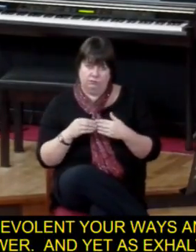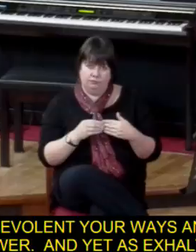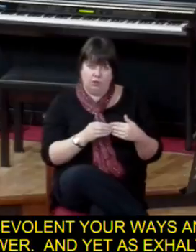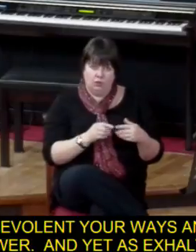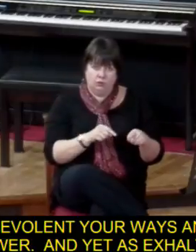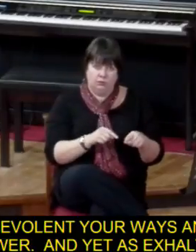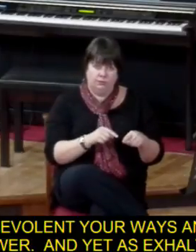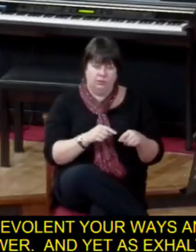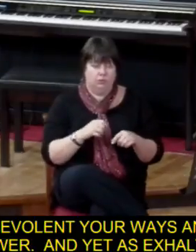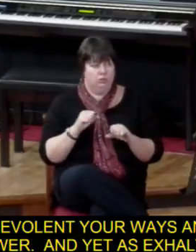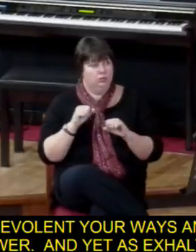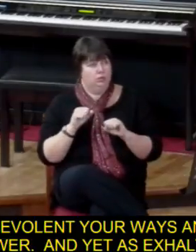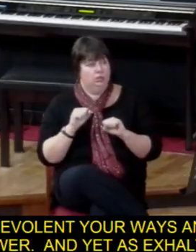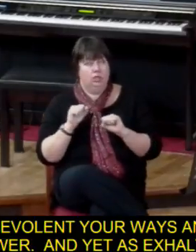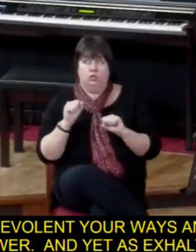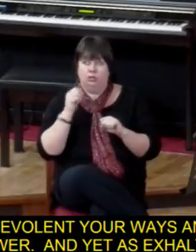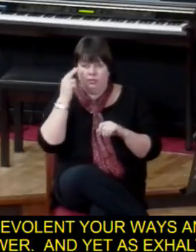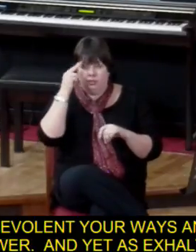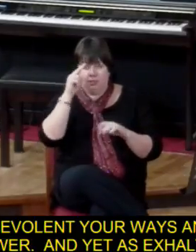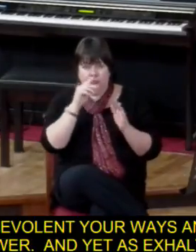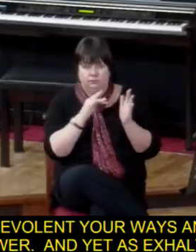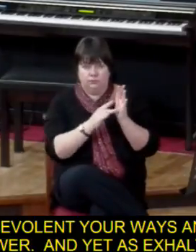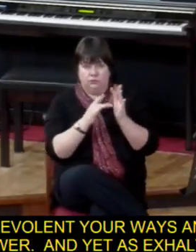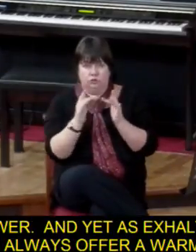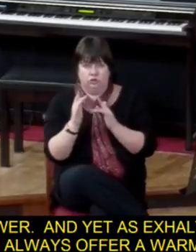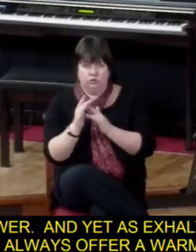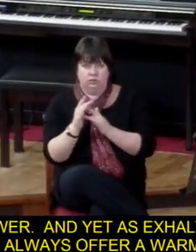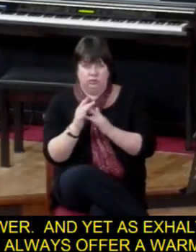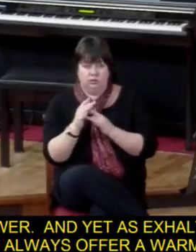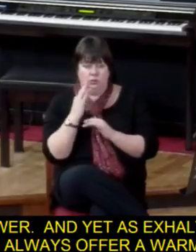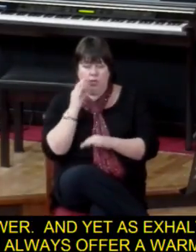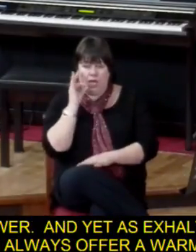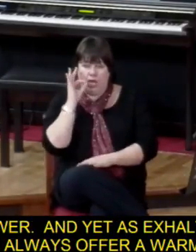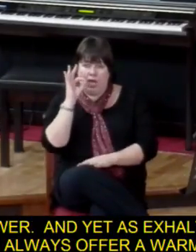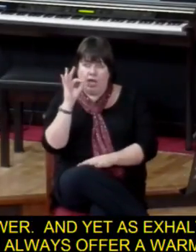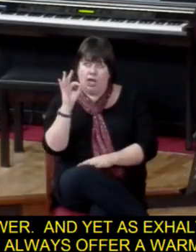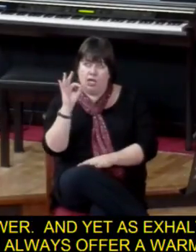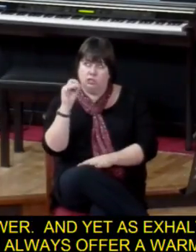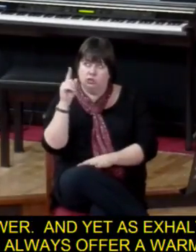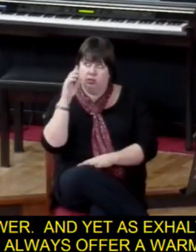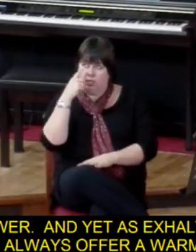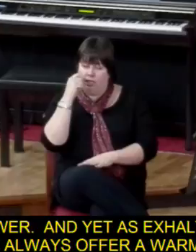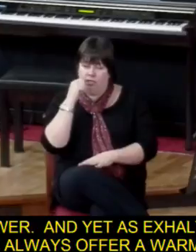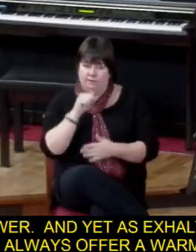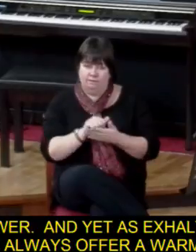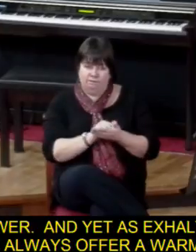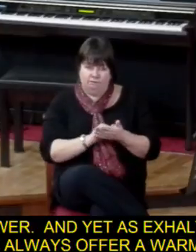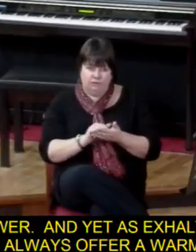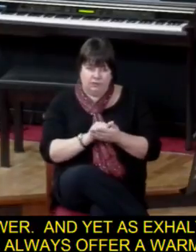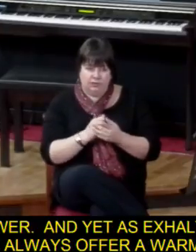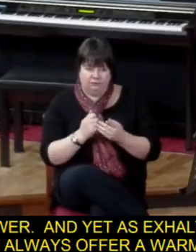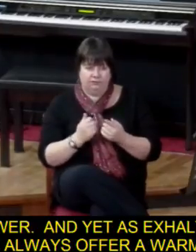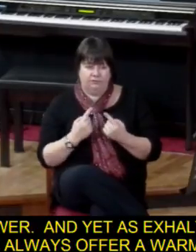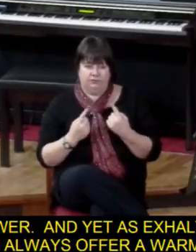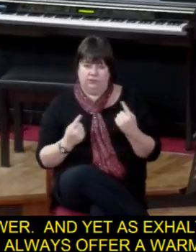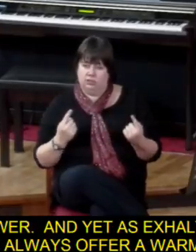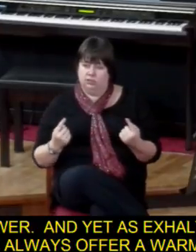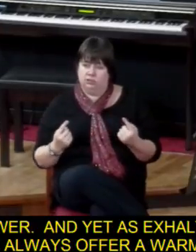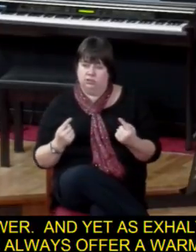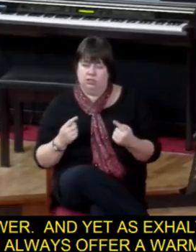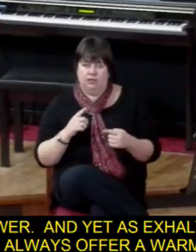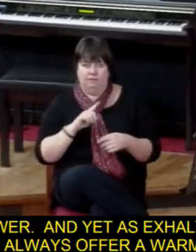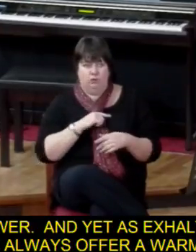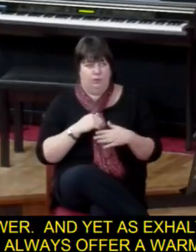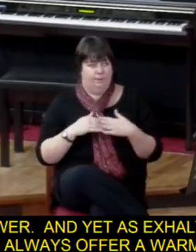By your grace, in the name of Jesus, we ask that you will forgive us and